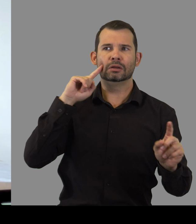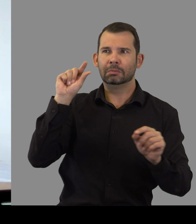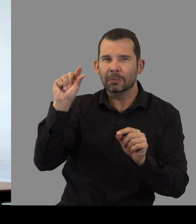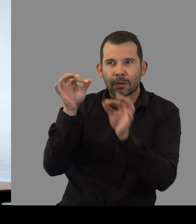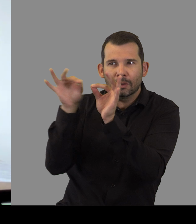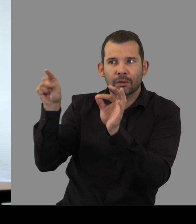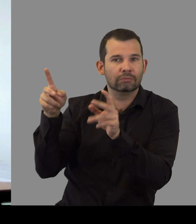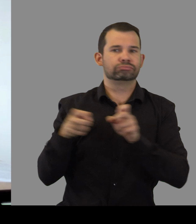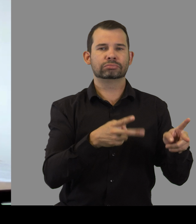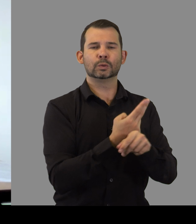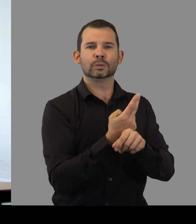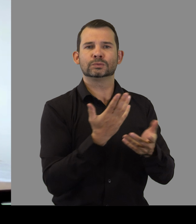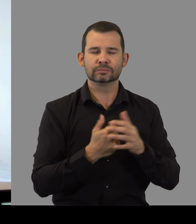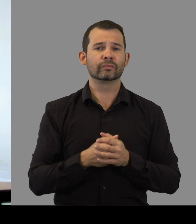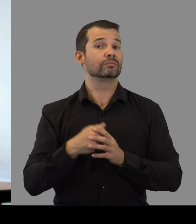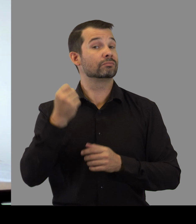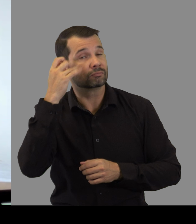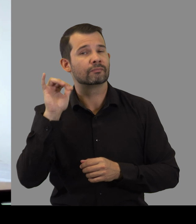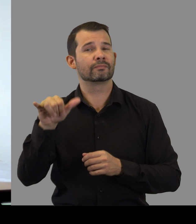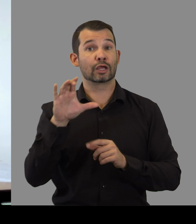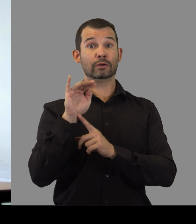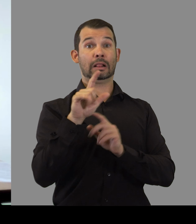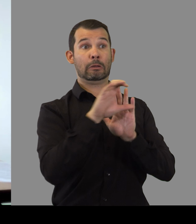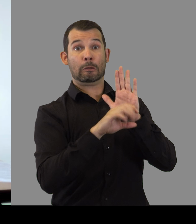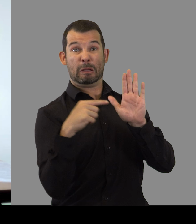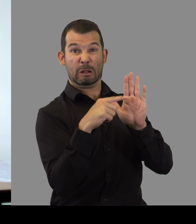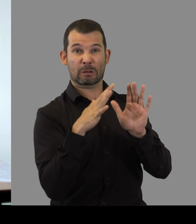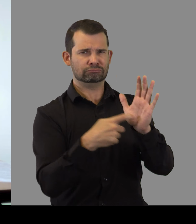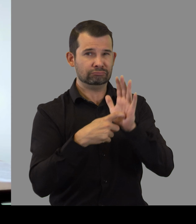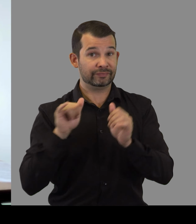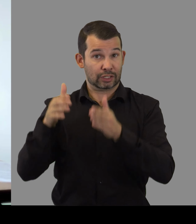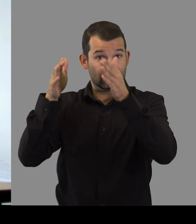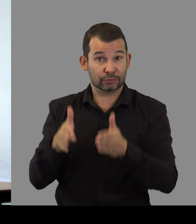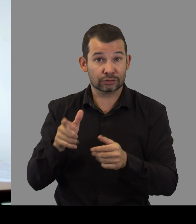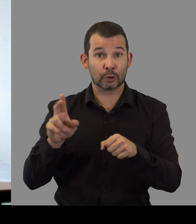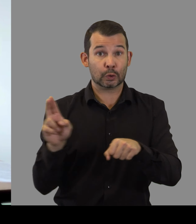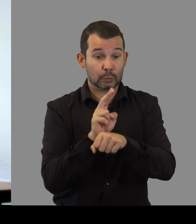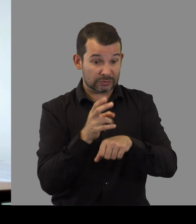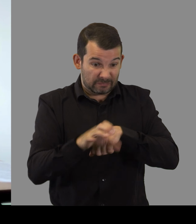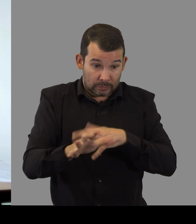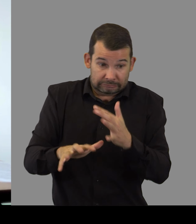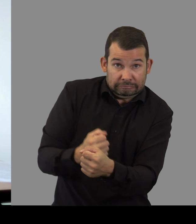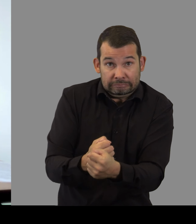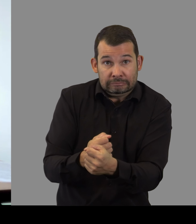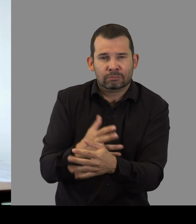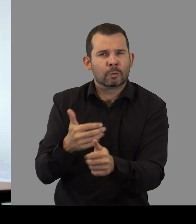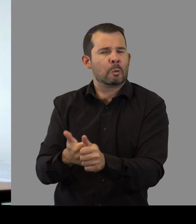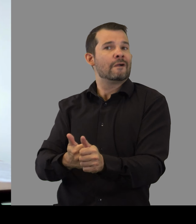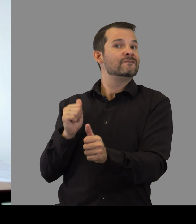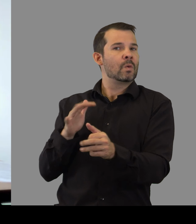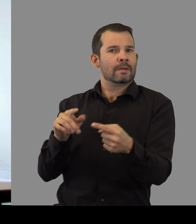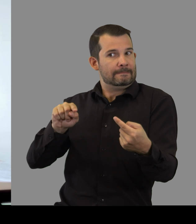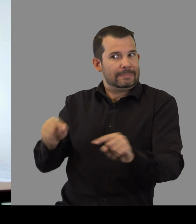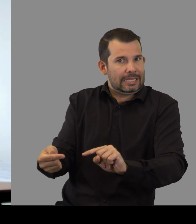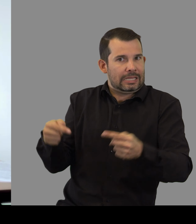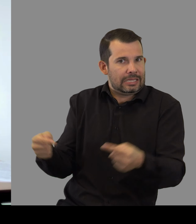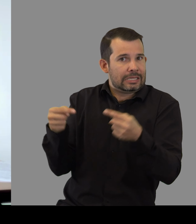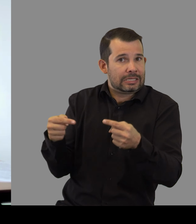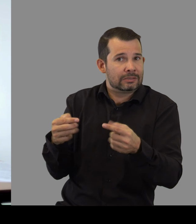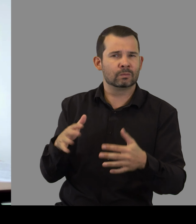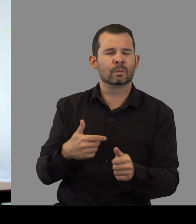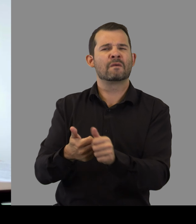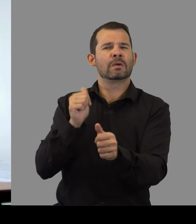setting. However, the Criminal Code requires the person using force to avoid